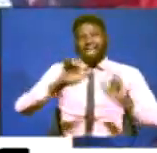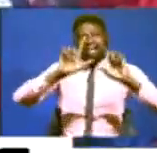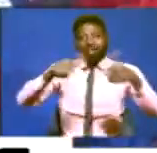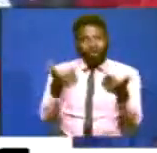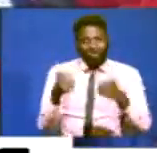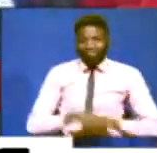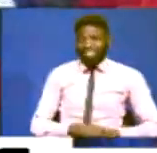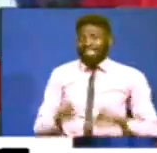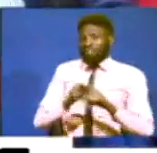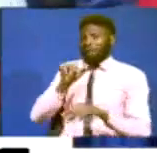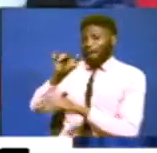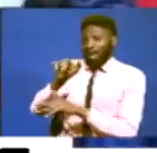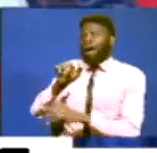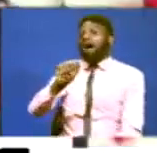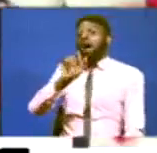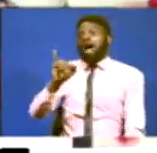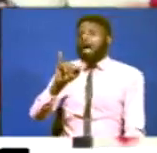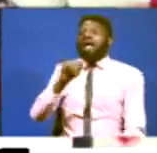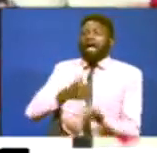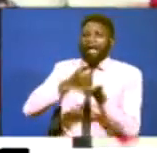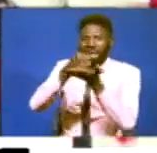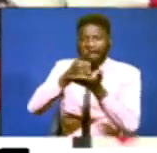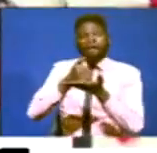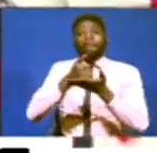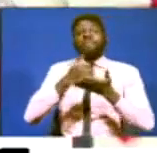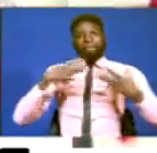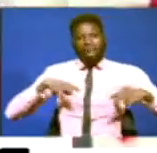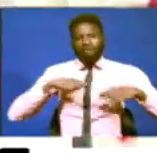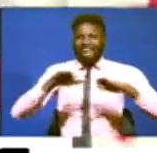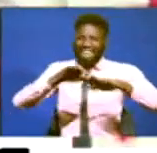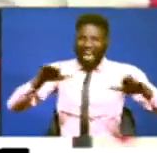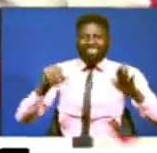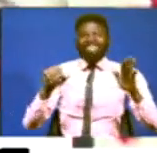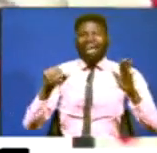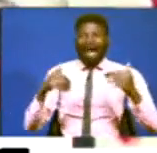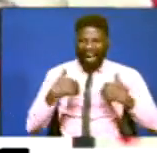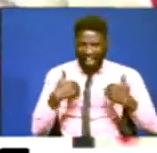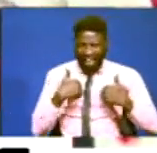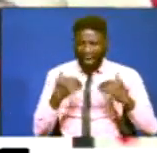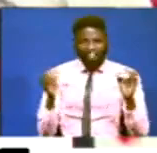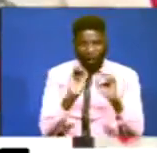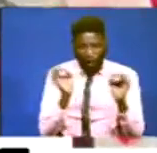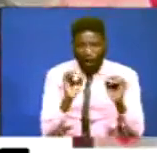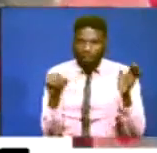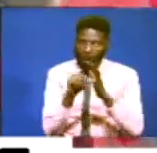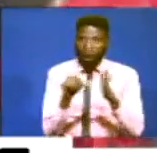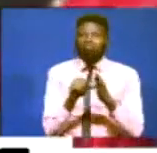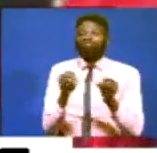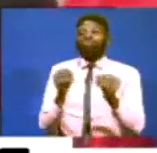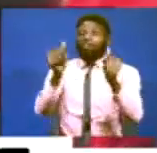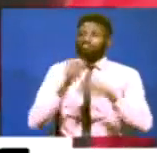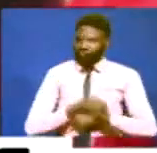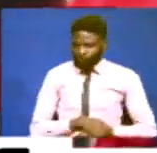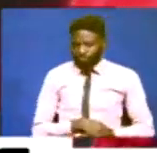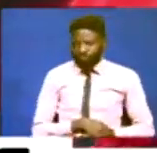the interest of landlessness in the region to ensure residents have stable land tenure. Kitaka vowed to help the